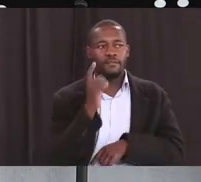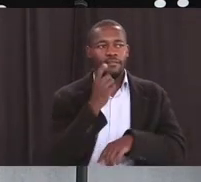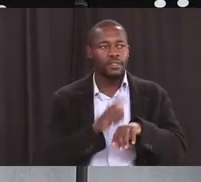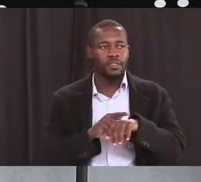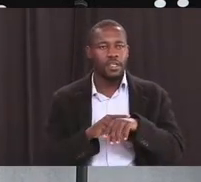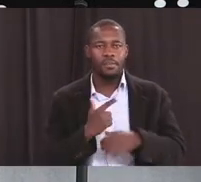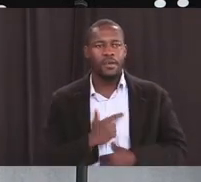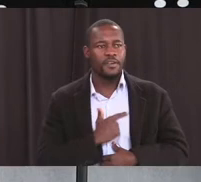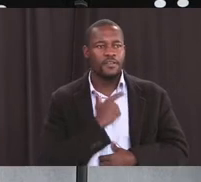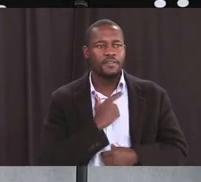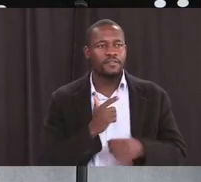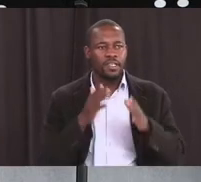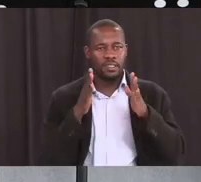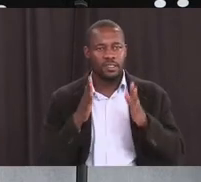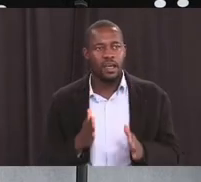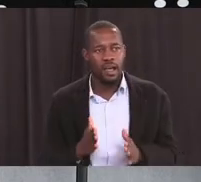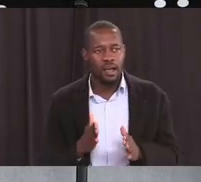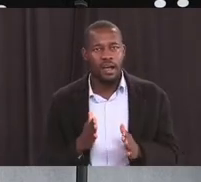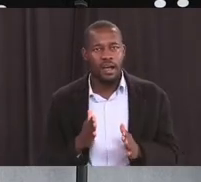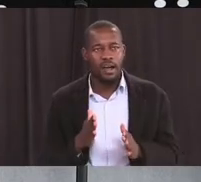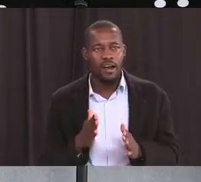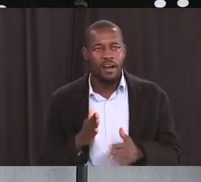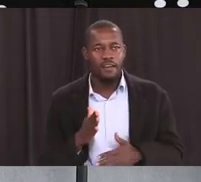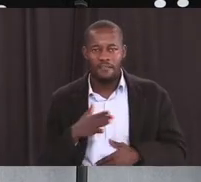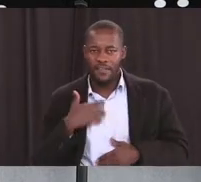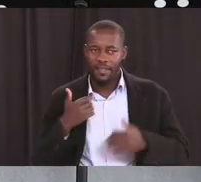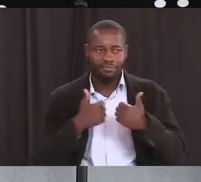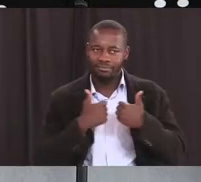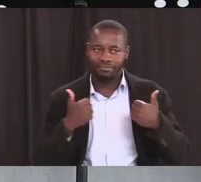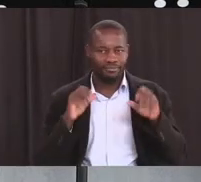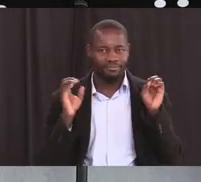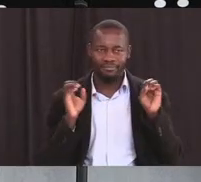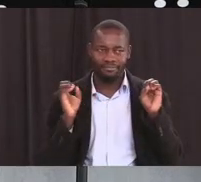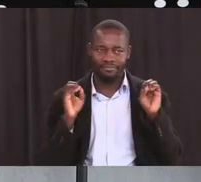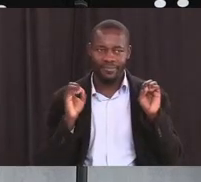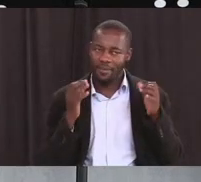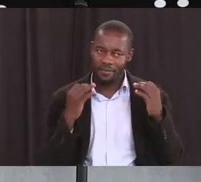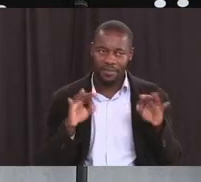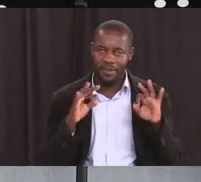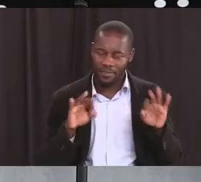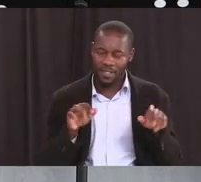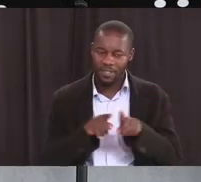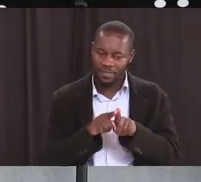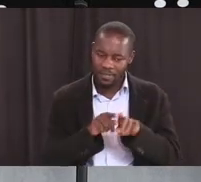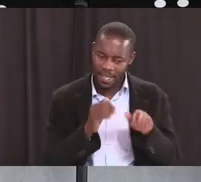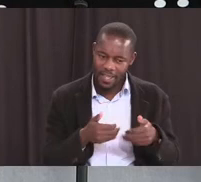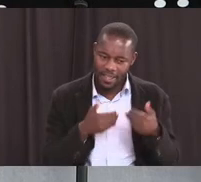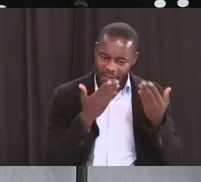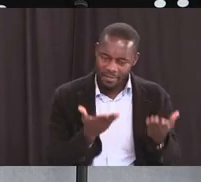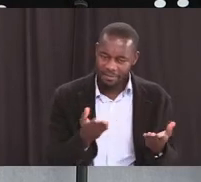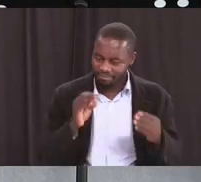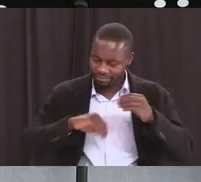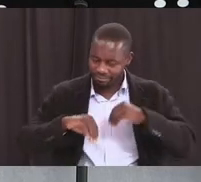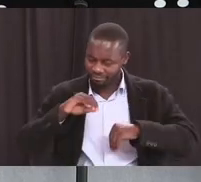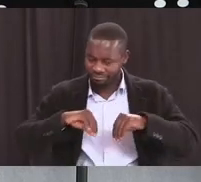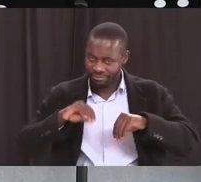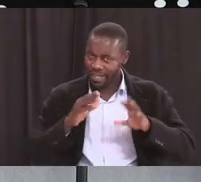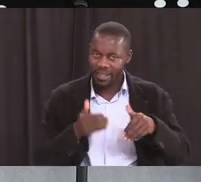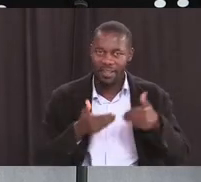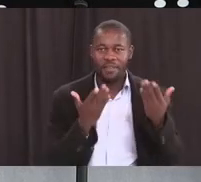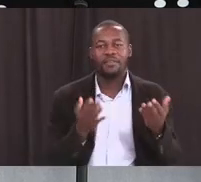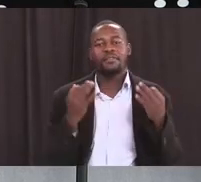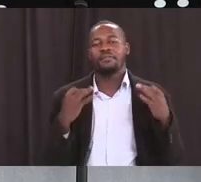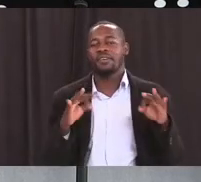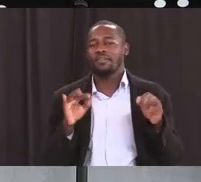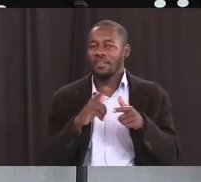community, feel under no compulsion to give. We want you to give in response to what God has done for you. And I can assure